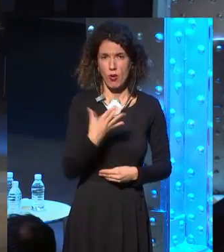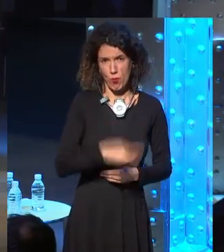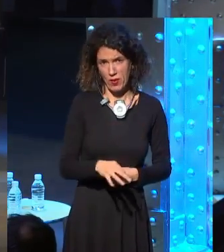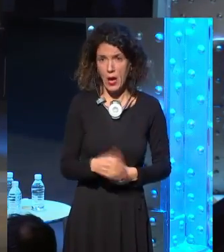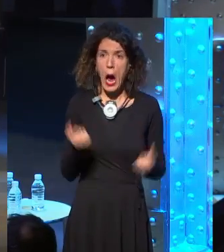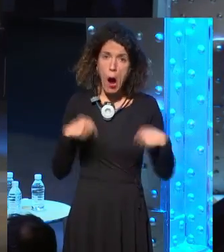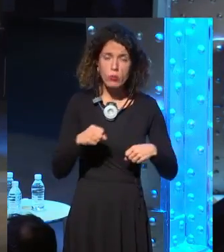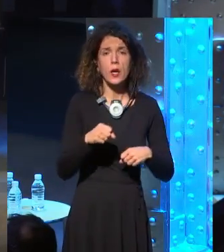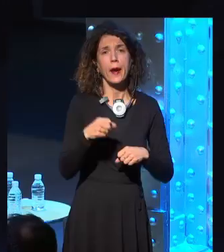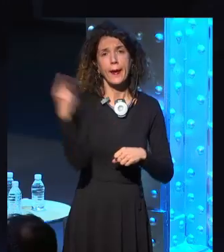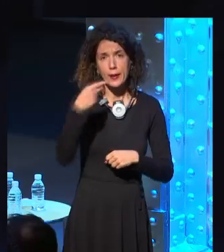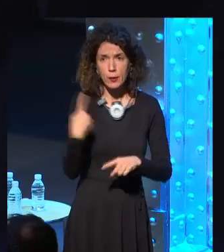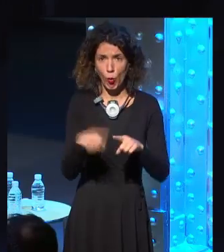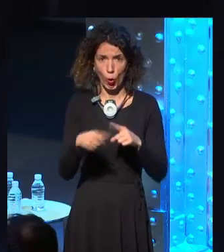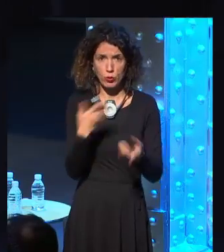People